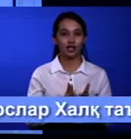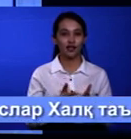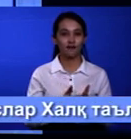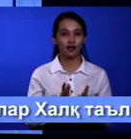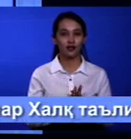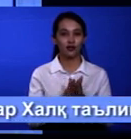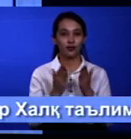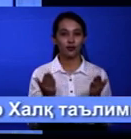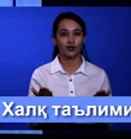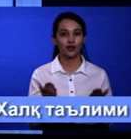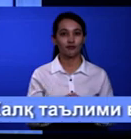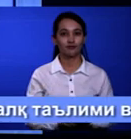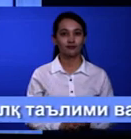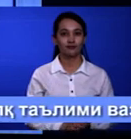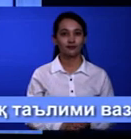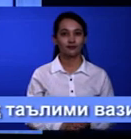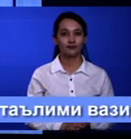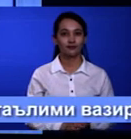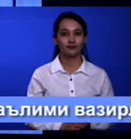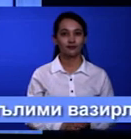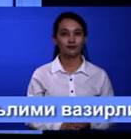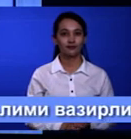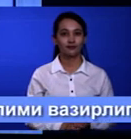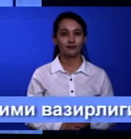Daftarlaringizni oching.